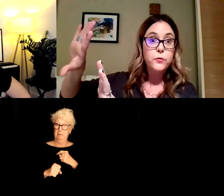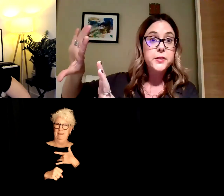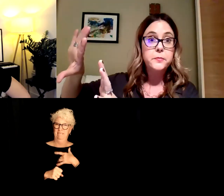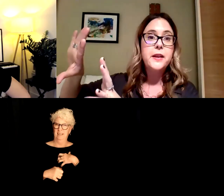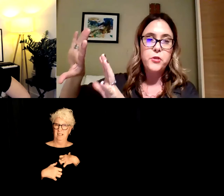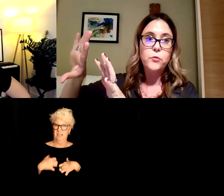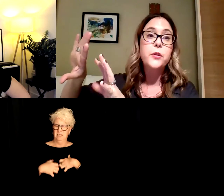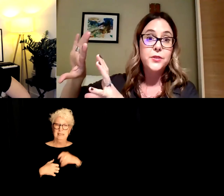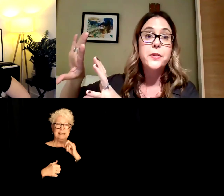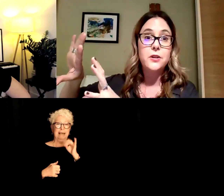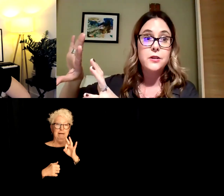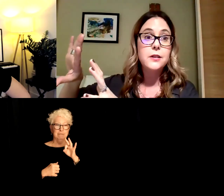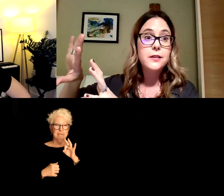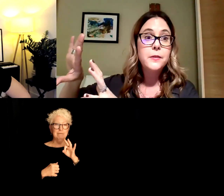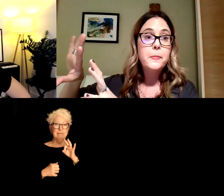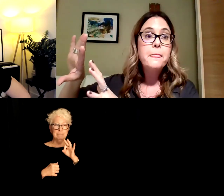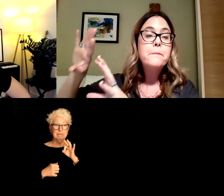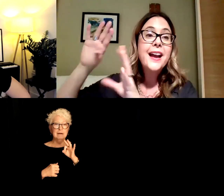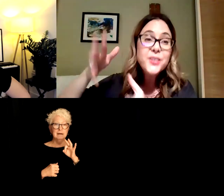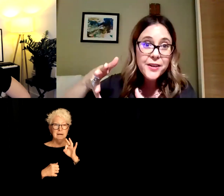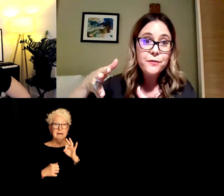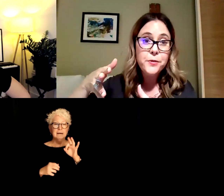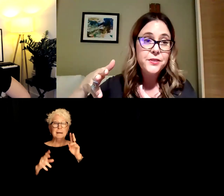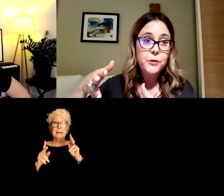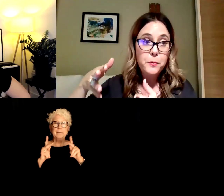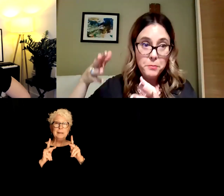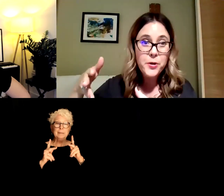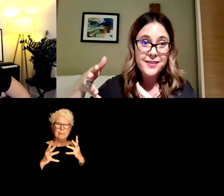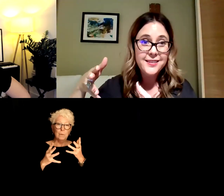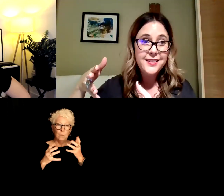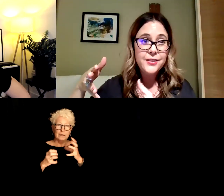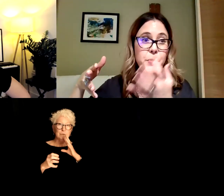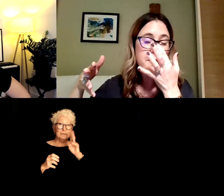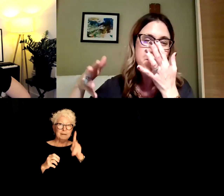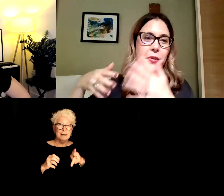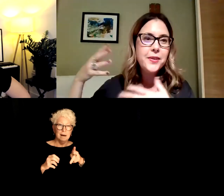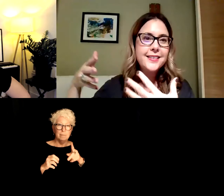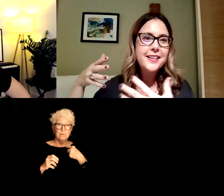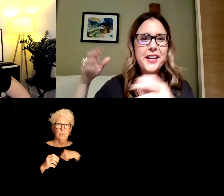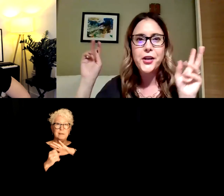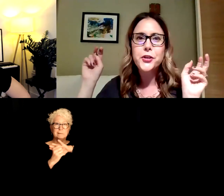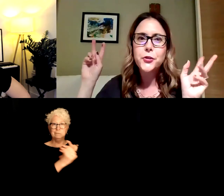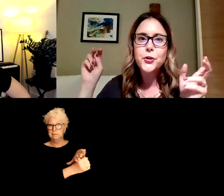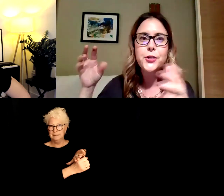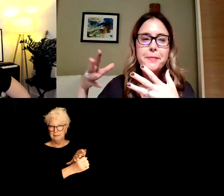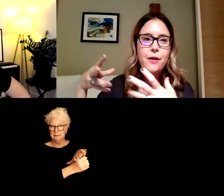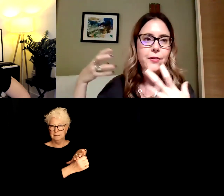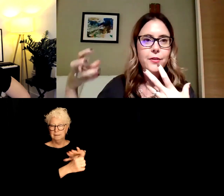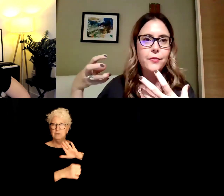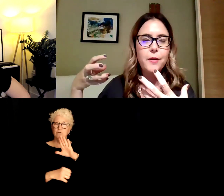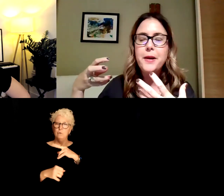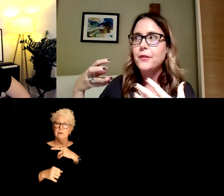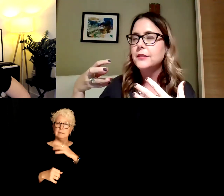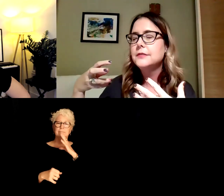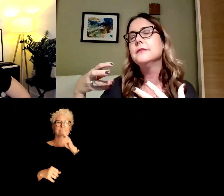those folks' voices became the only ones we heard. That's why your voice is so important. So, when I said like concerned about